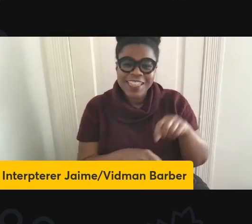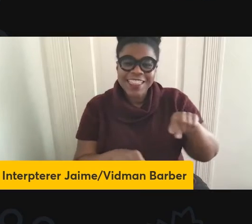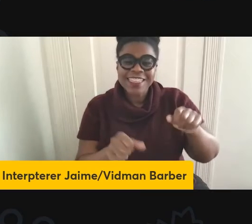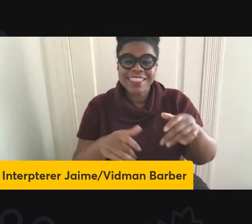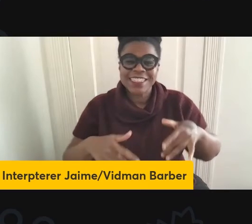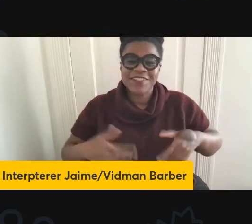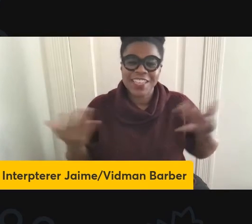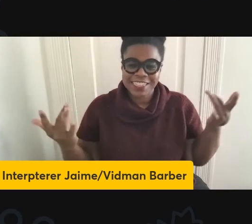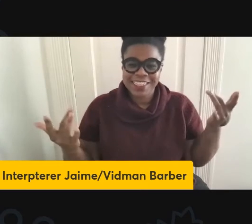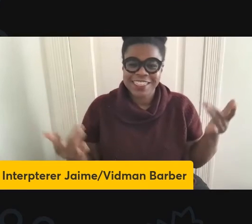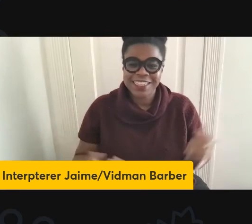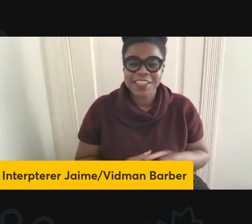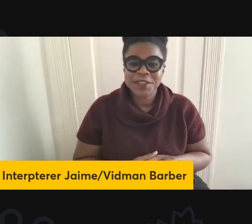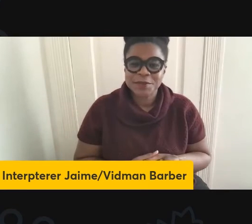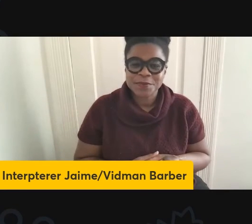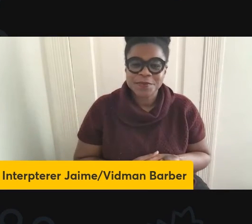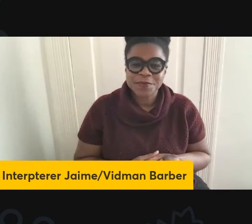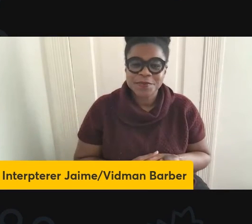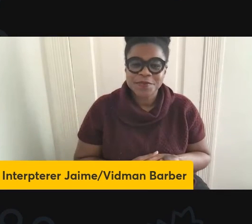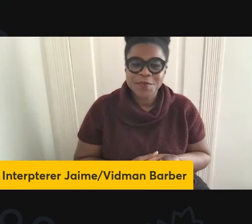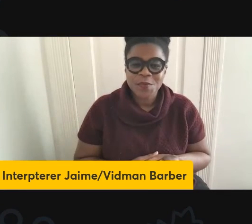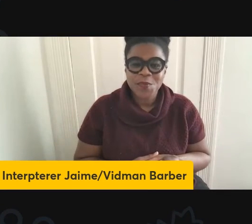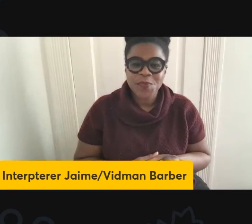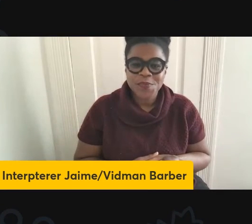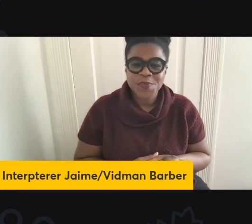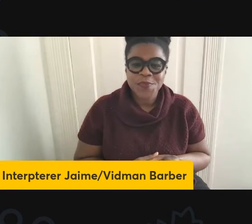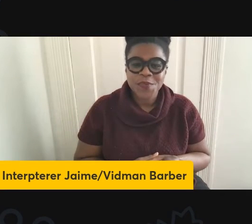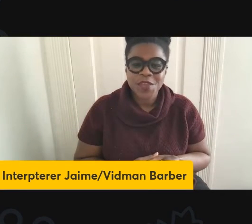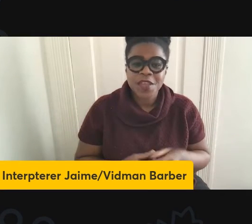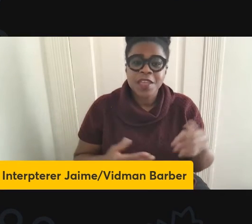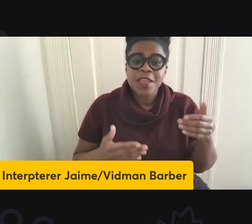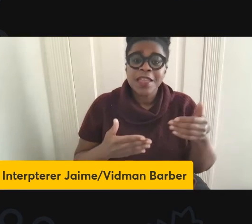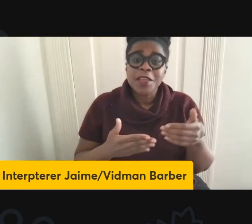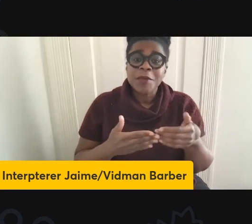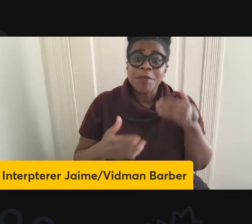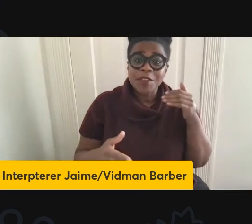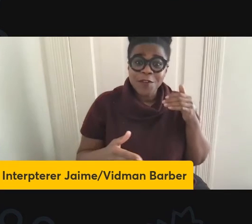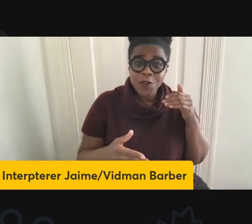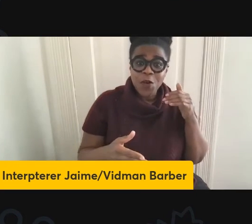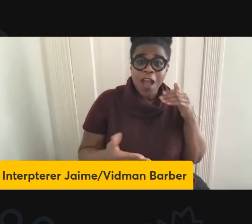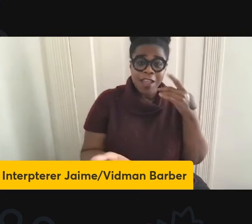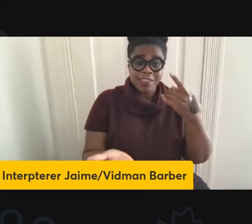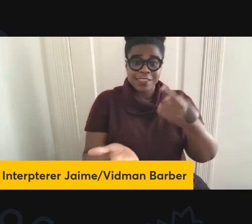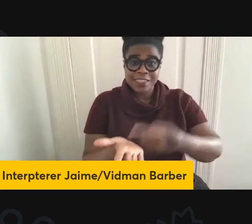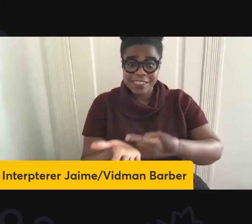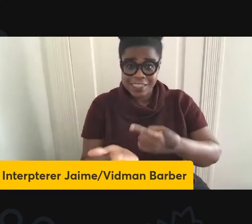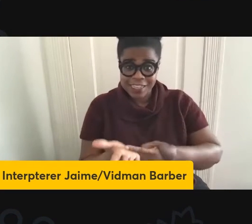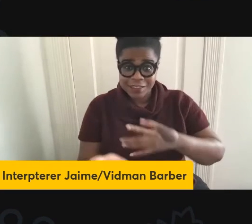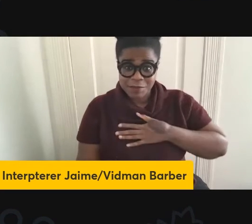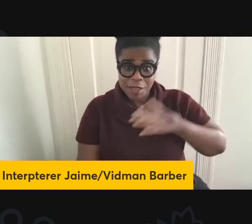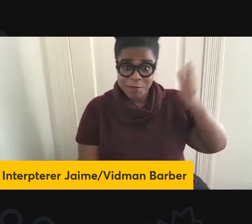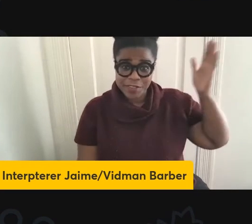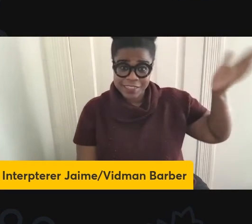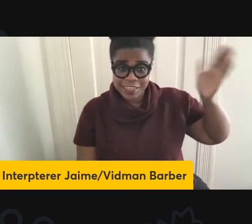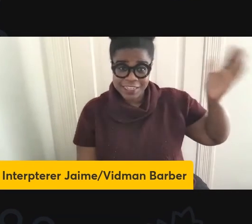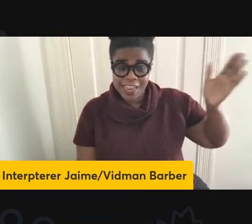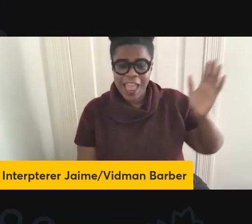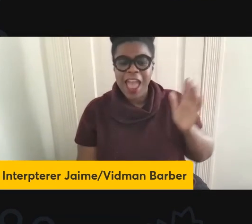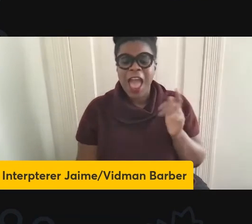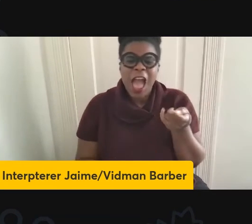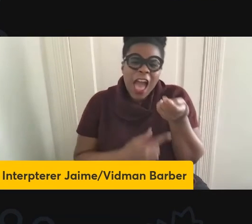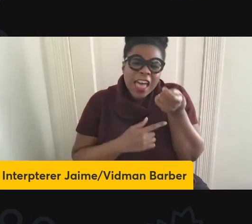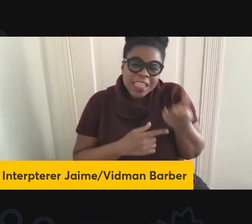event. I am going to, just before I jump into my presentation, I just want to share just a little bit